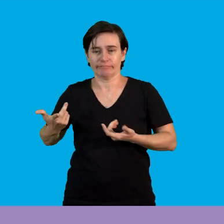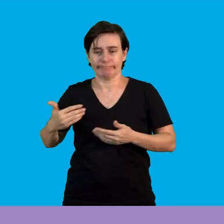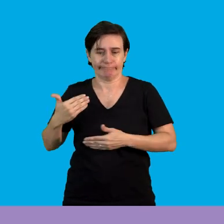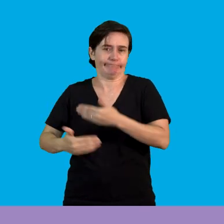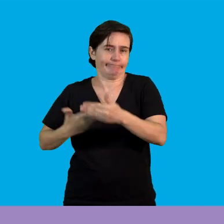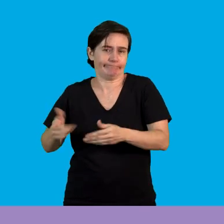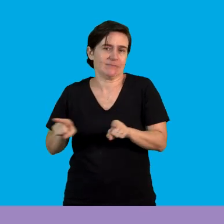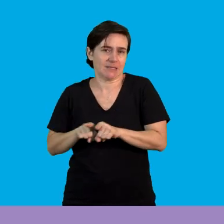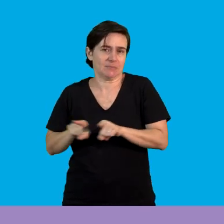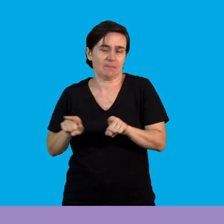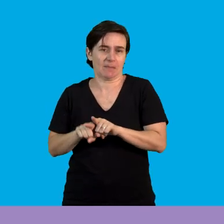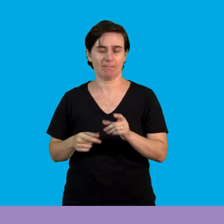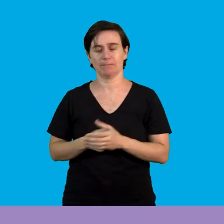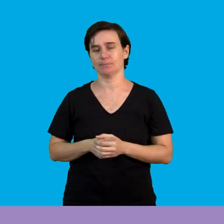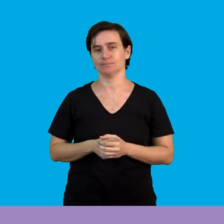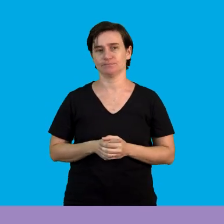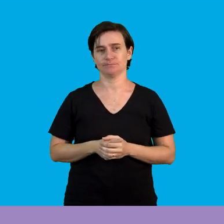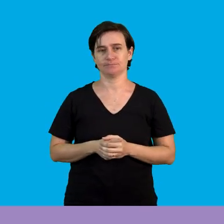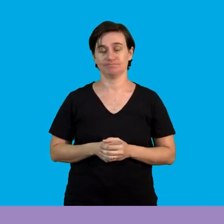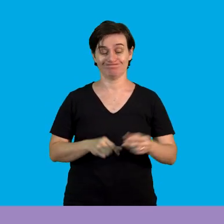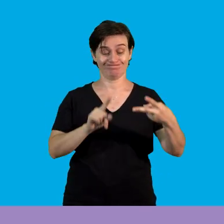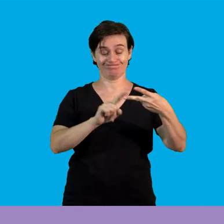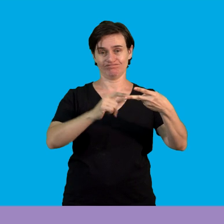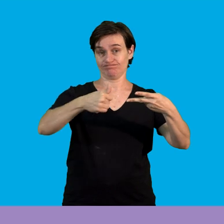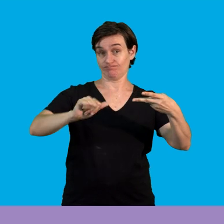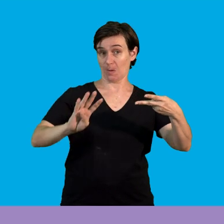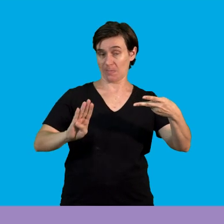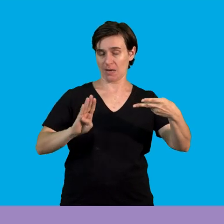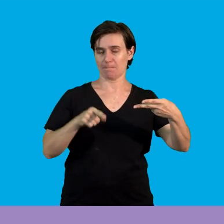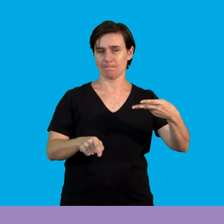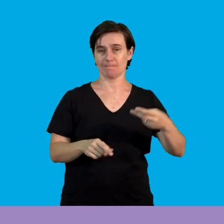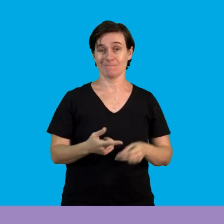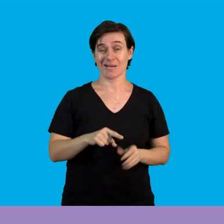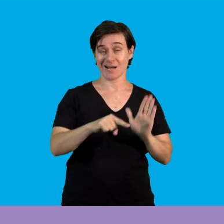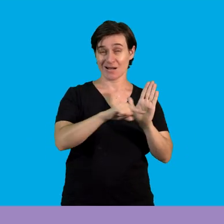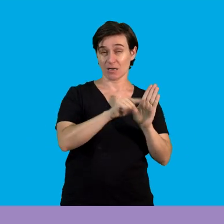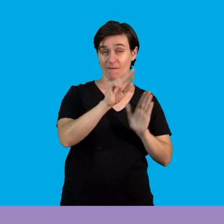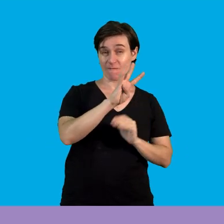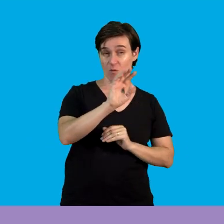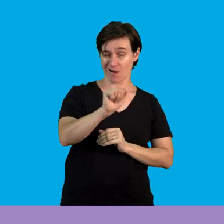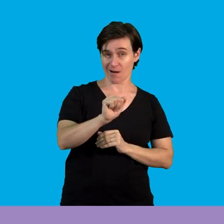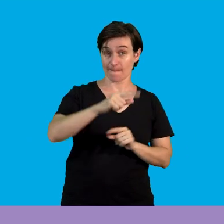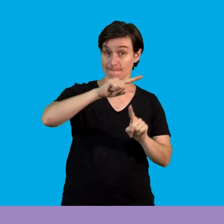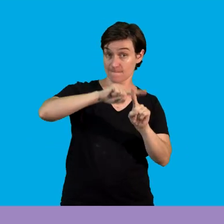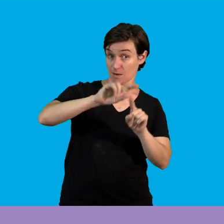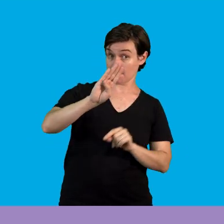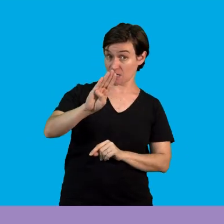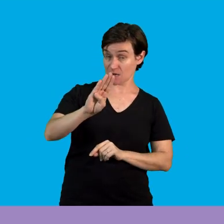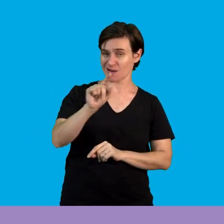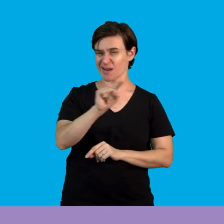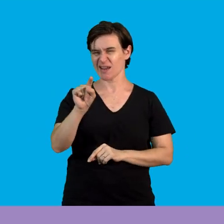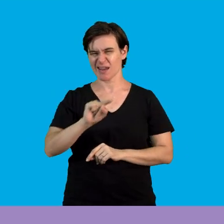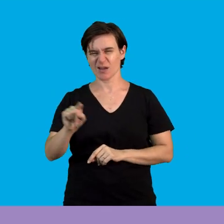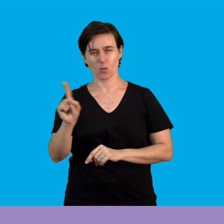same in that equation. All right, let's look at the next one. Negative 4a plus